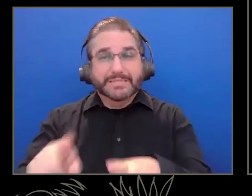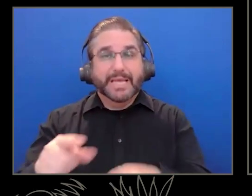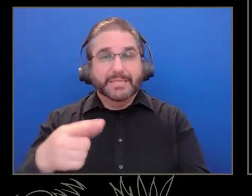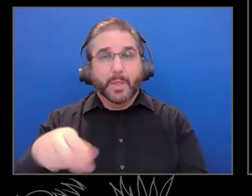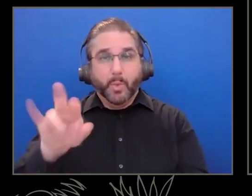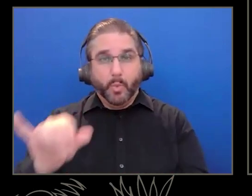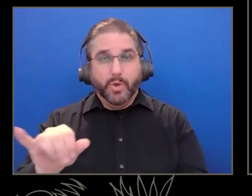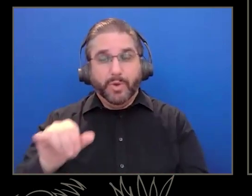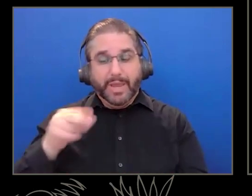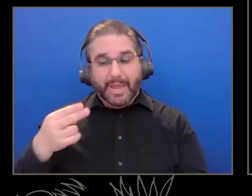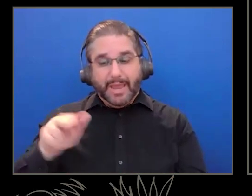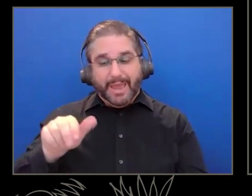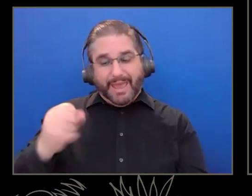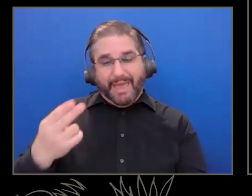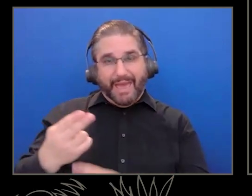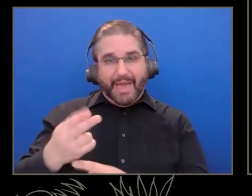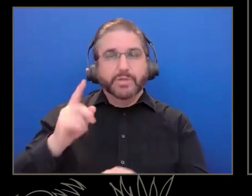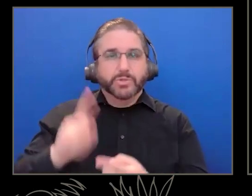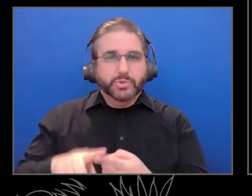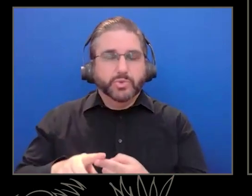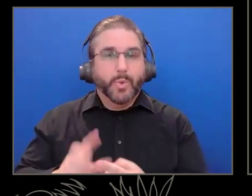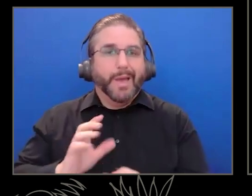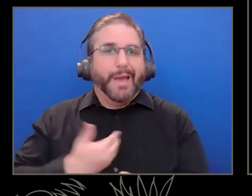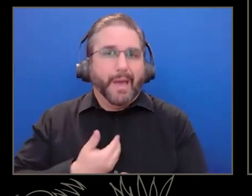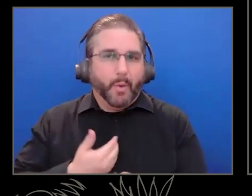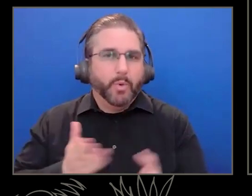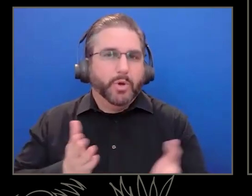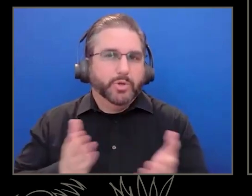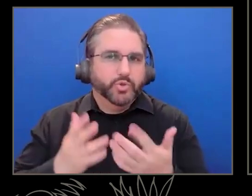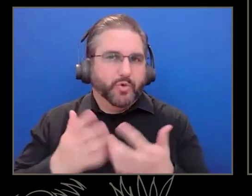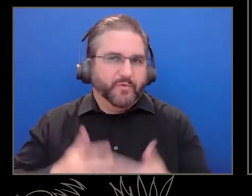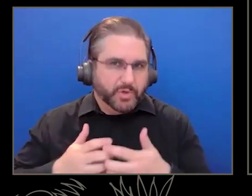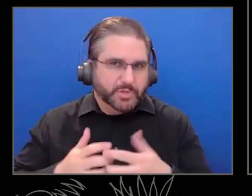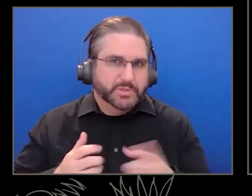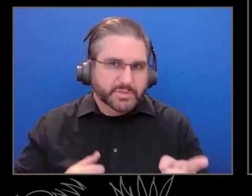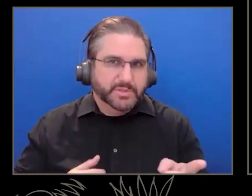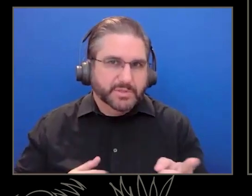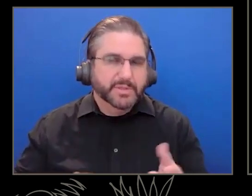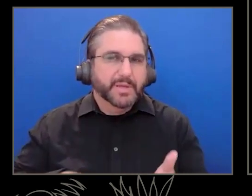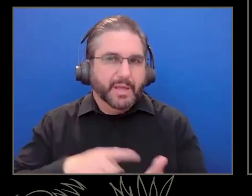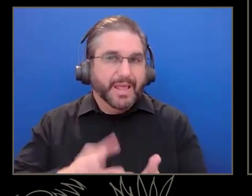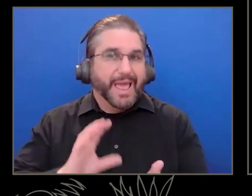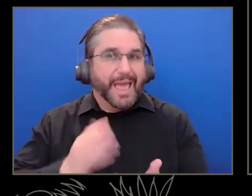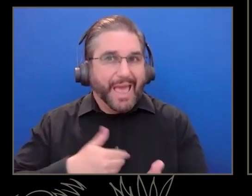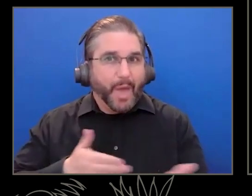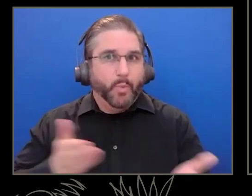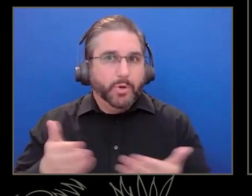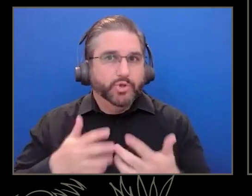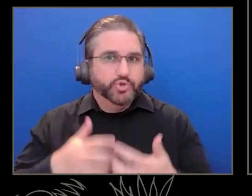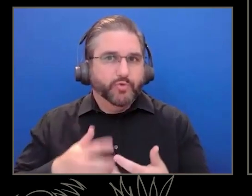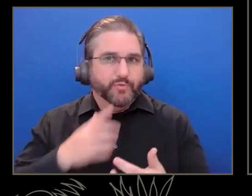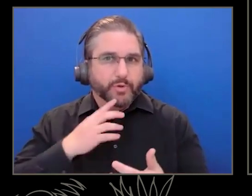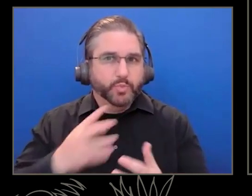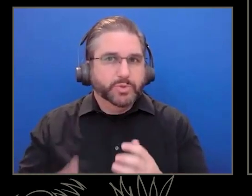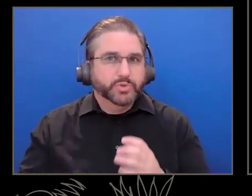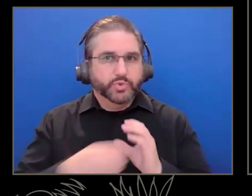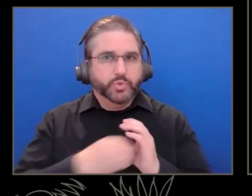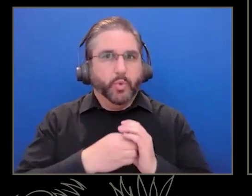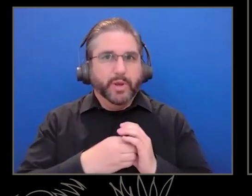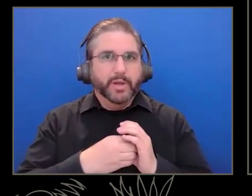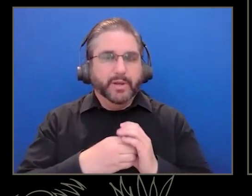server, to our servers. So our servers kind of store